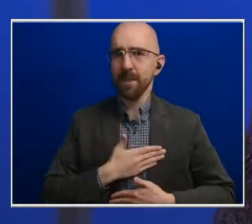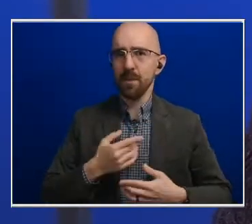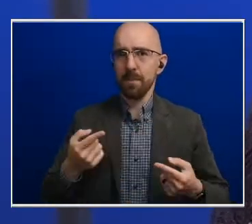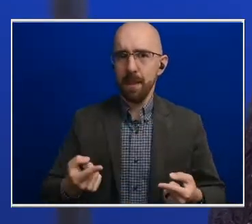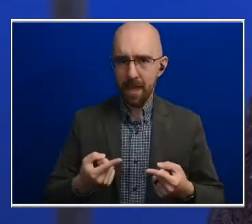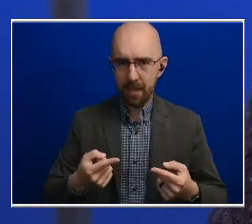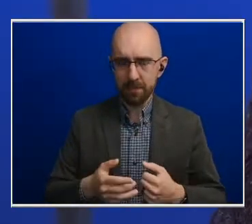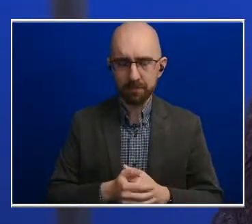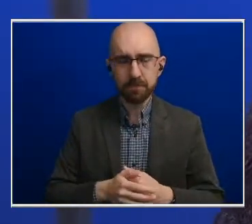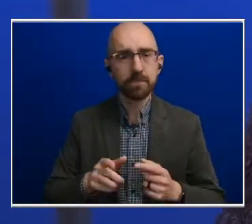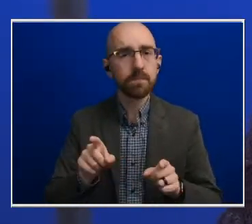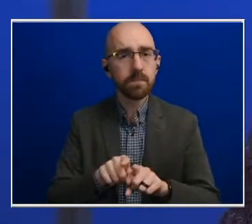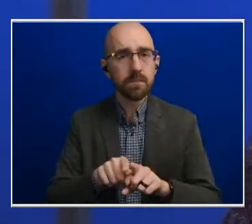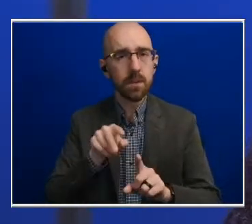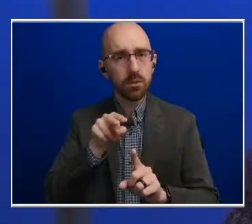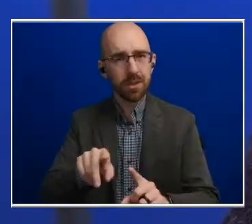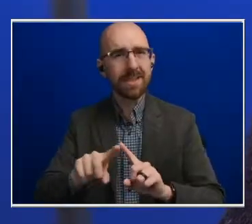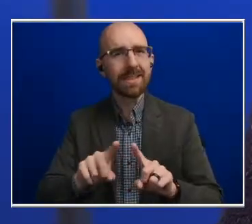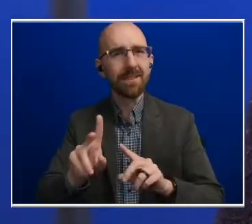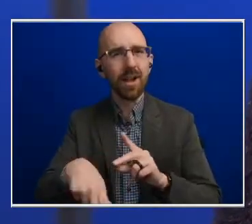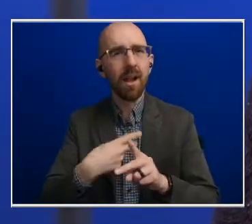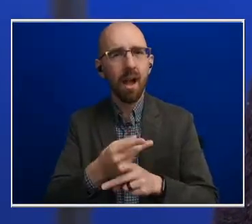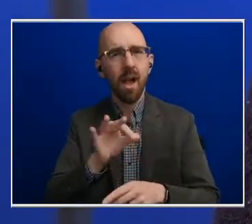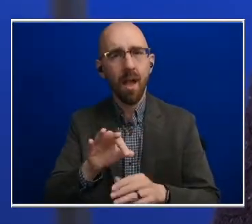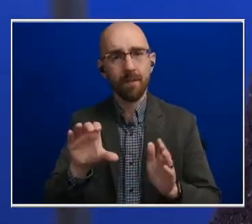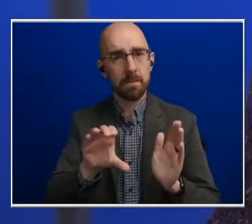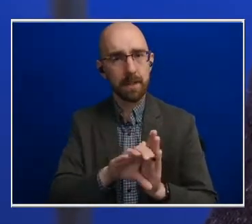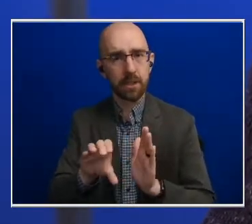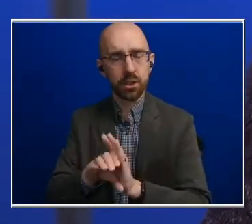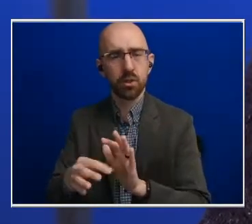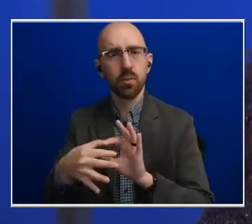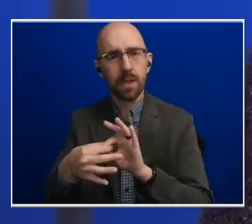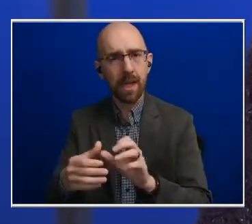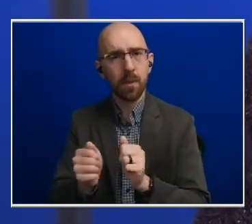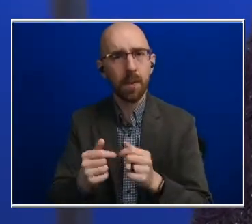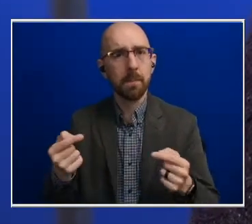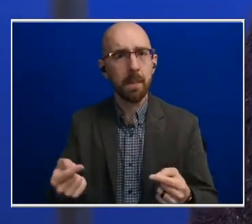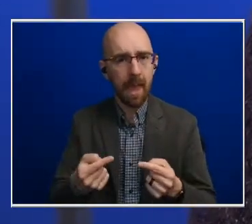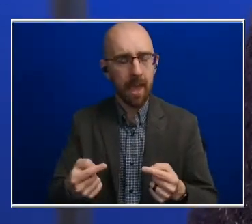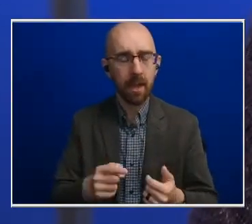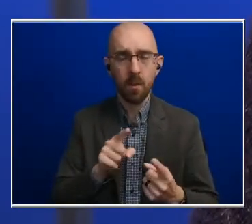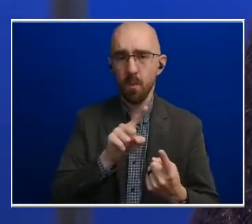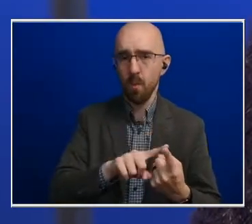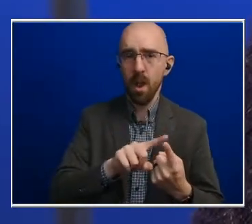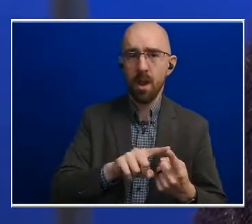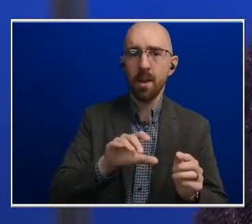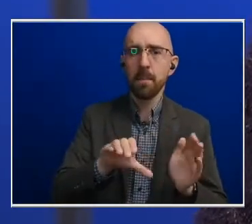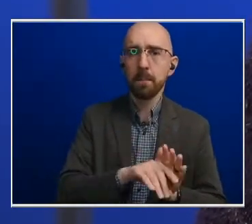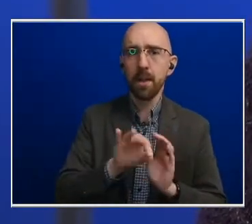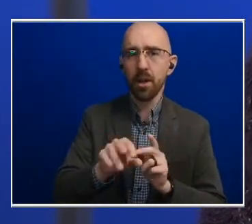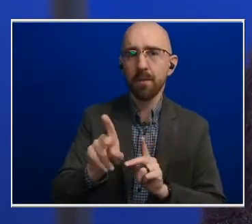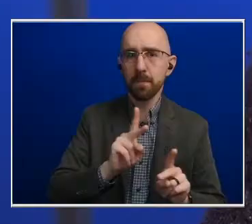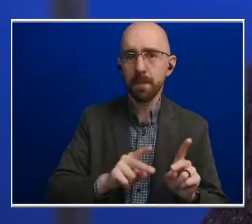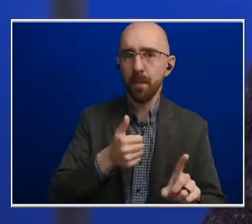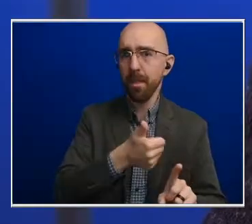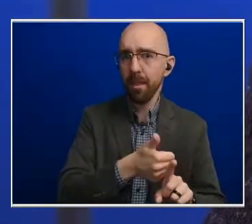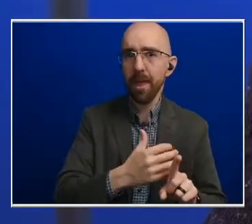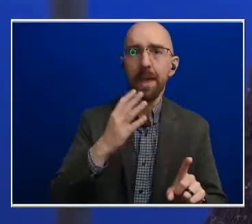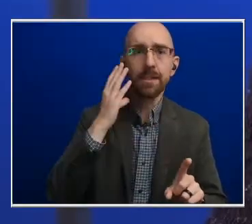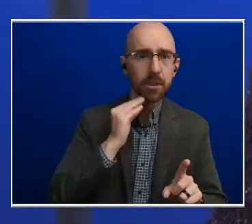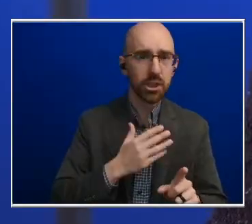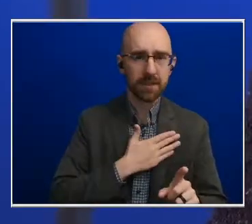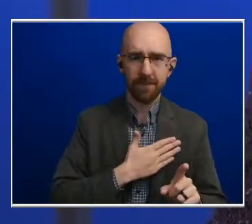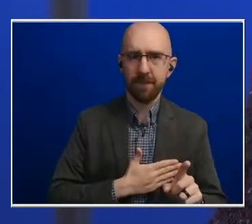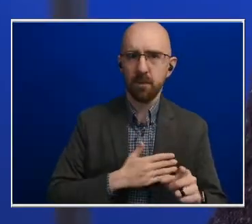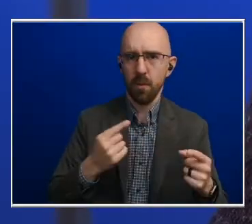at two different kinds of pictures related to pain. One was pictures of people experiencing physical pain, and